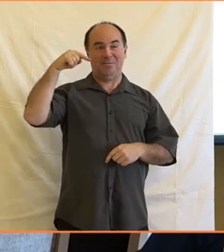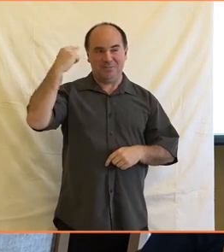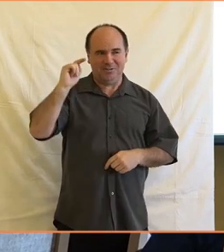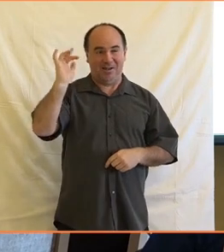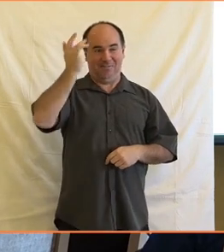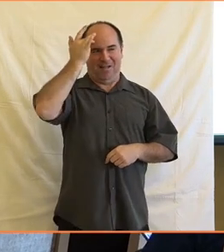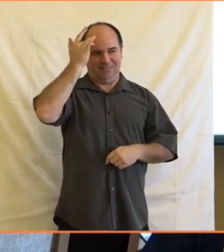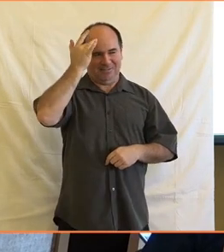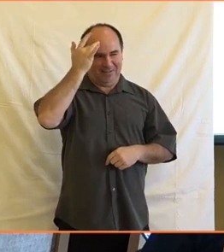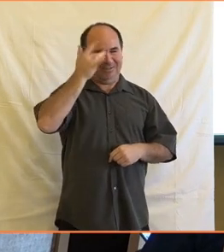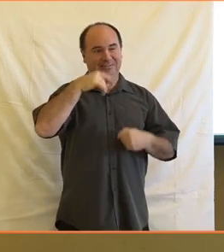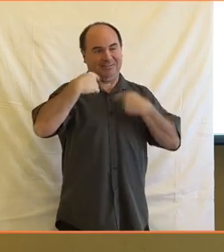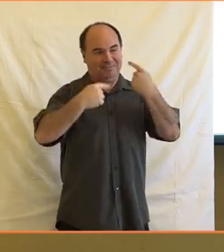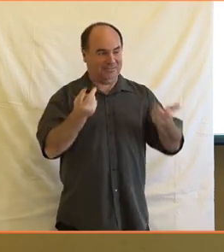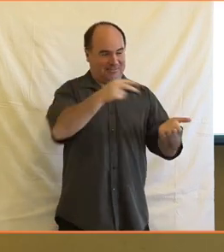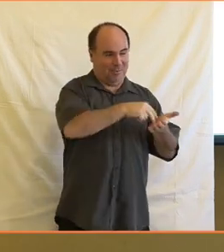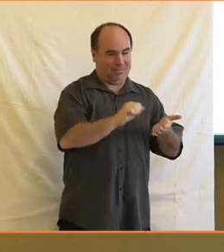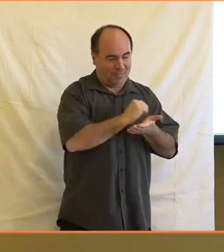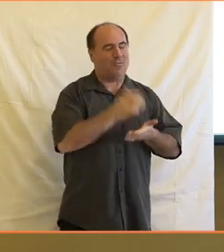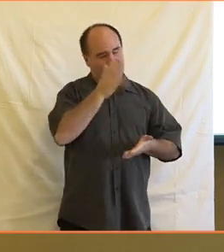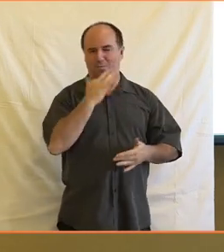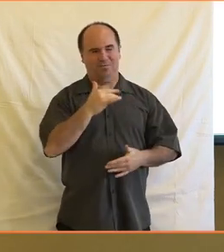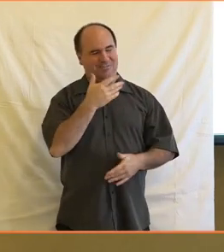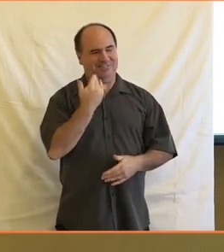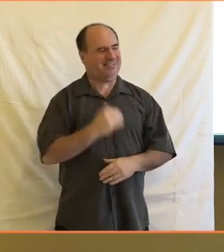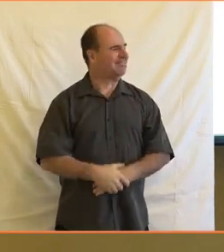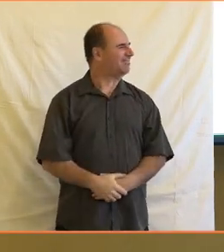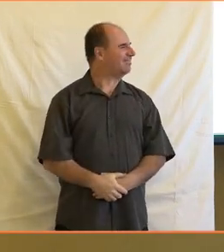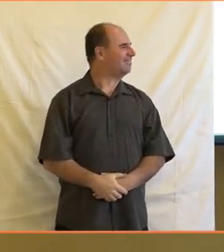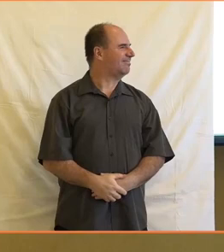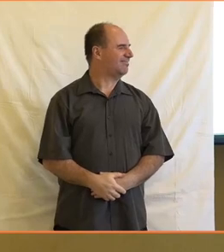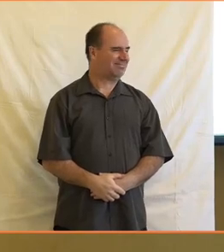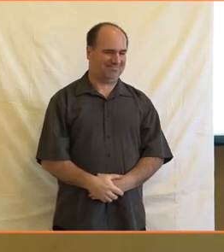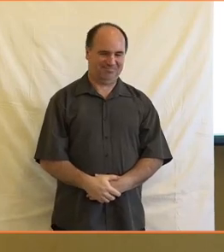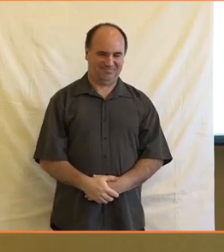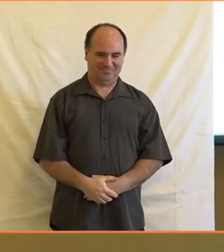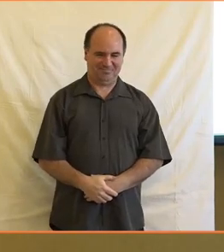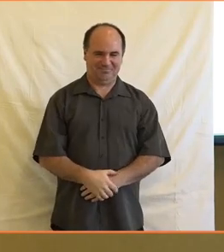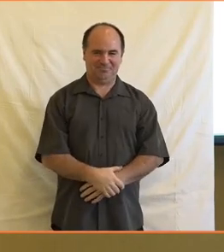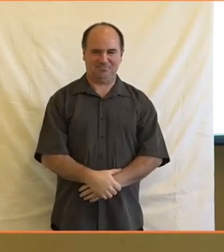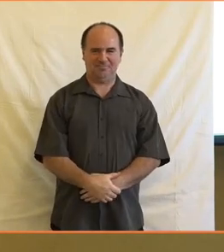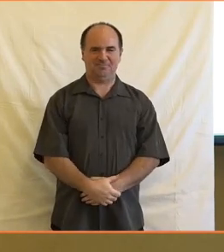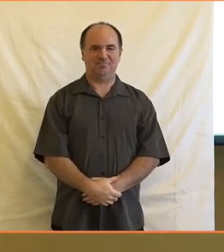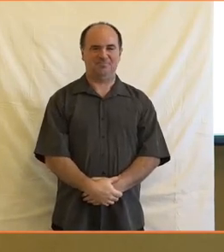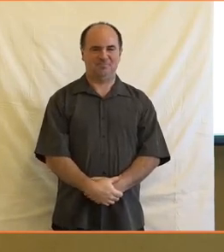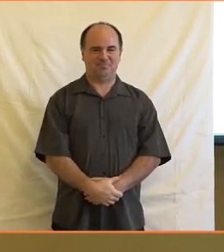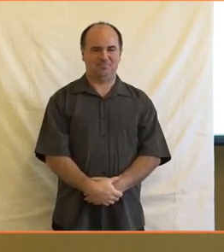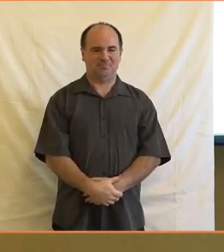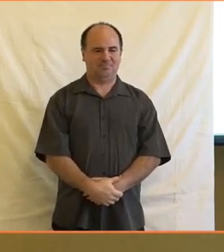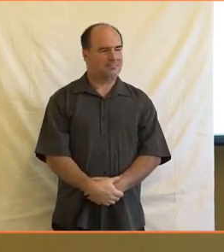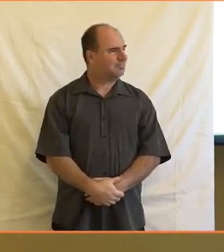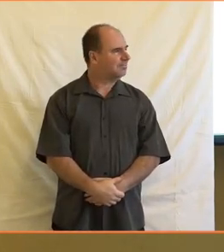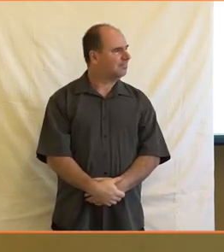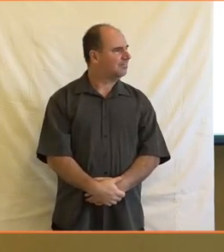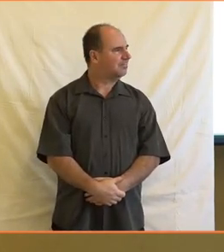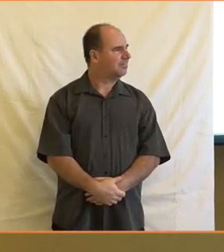lépe. So, ladies and gentlemen, dear friends, one main goal of the Norway grants